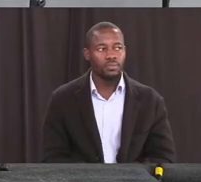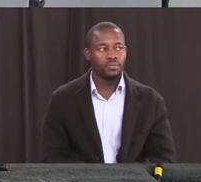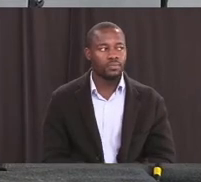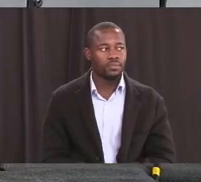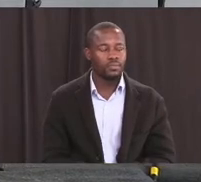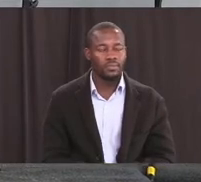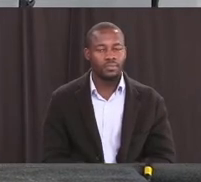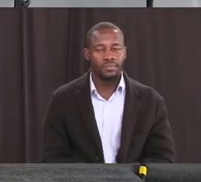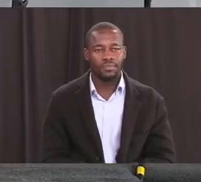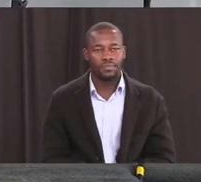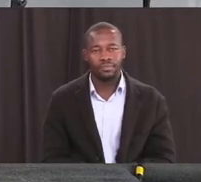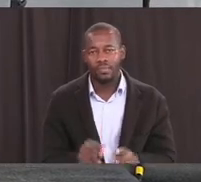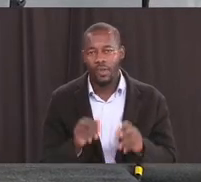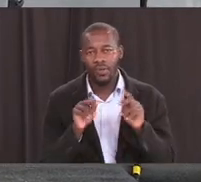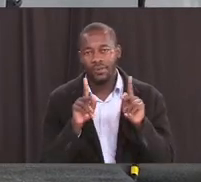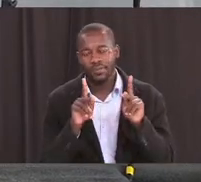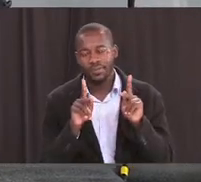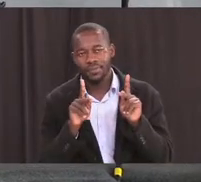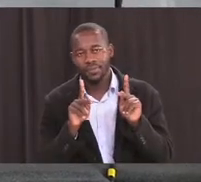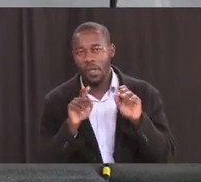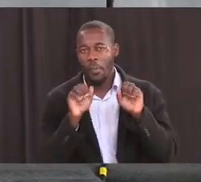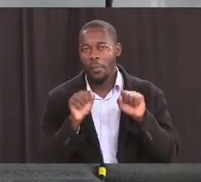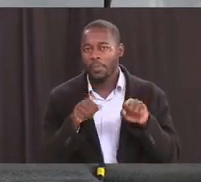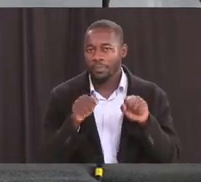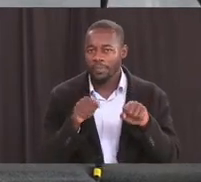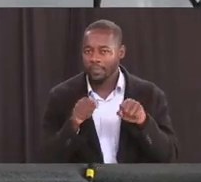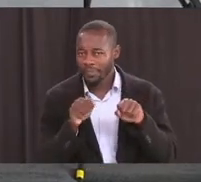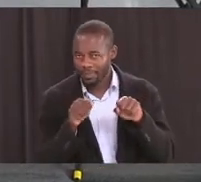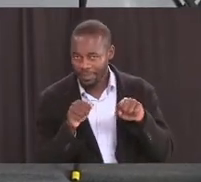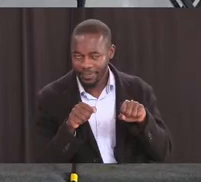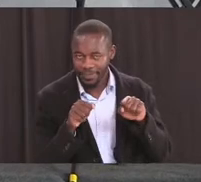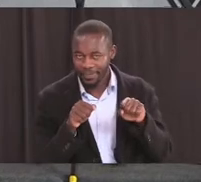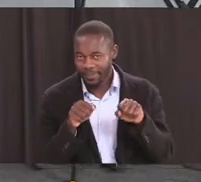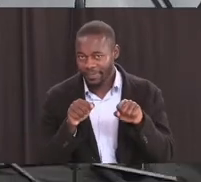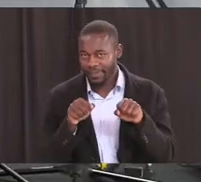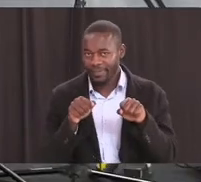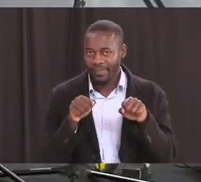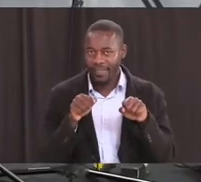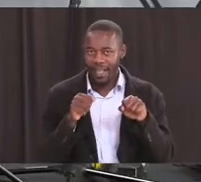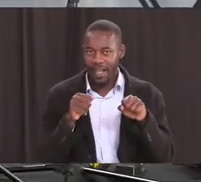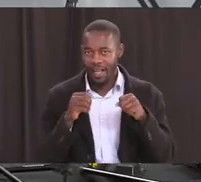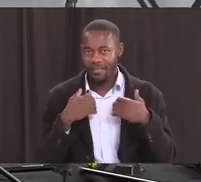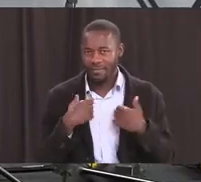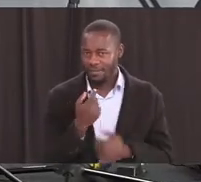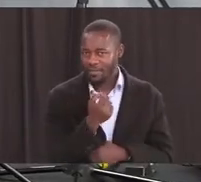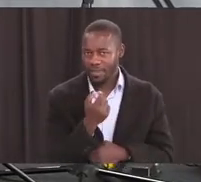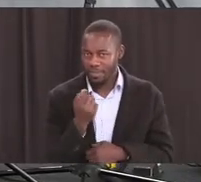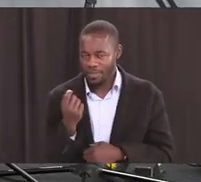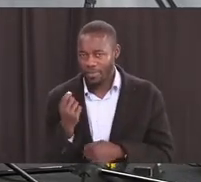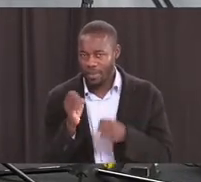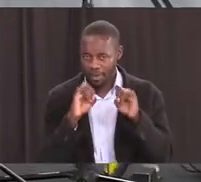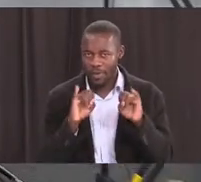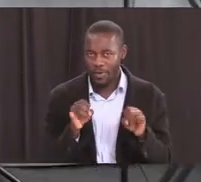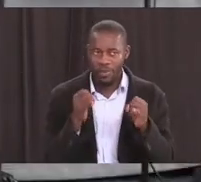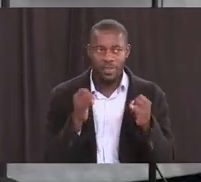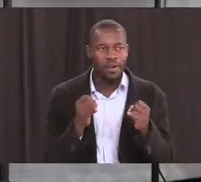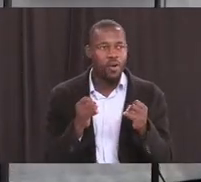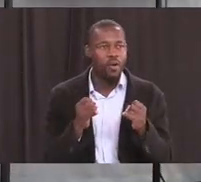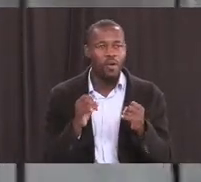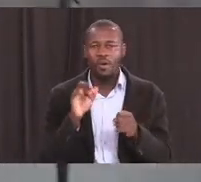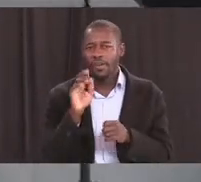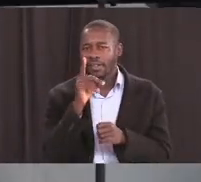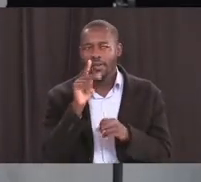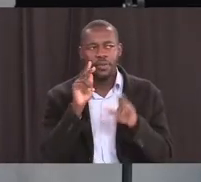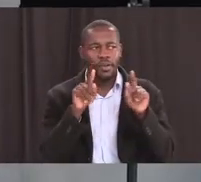All right, great. We'll just share a few pieces of family news. And firstly, I'd love to welcome anyone